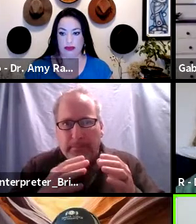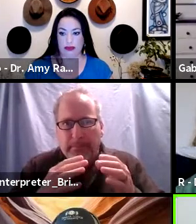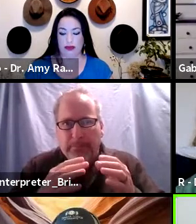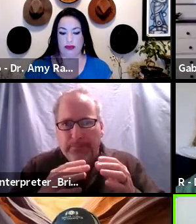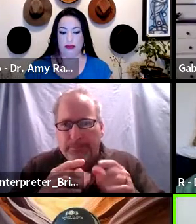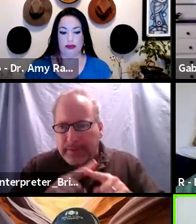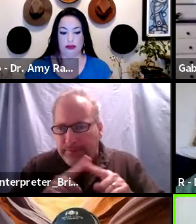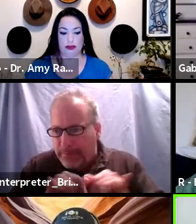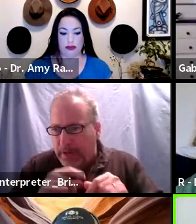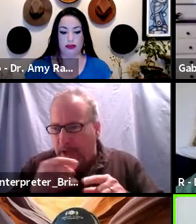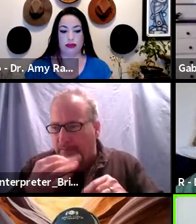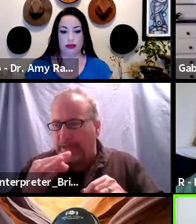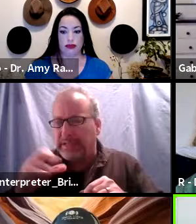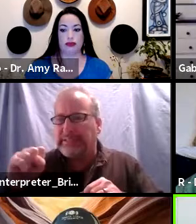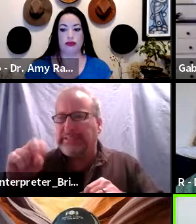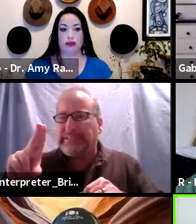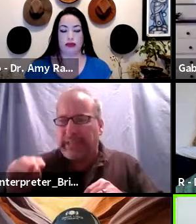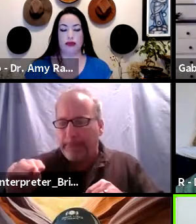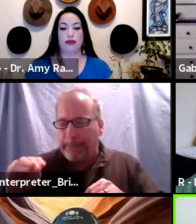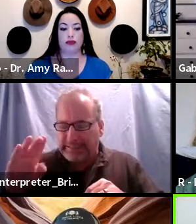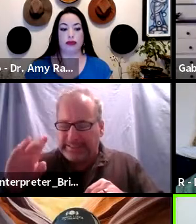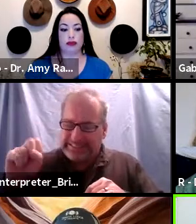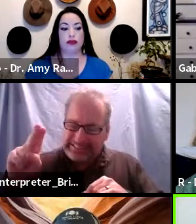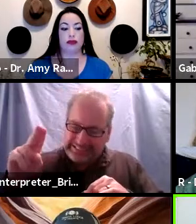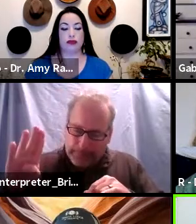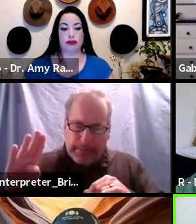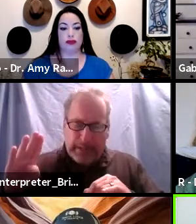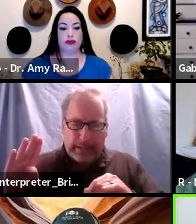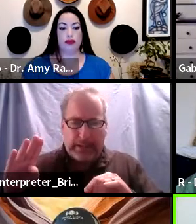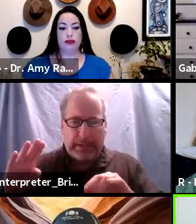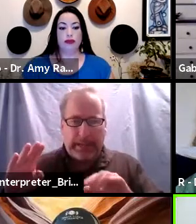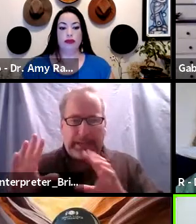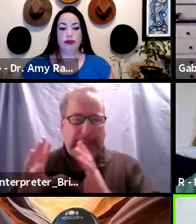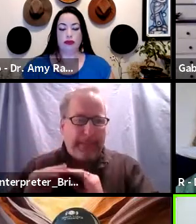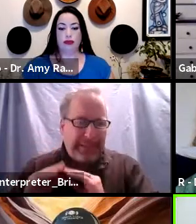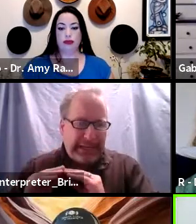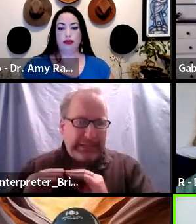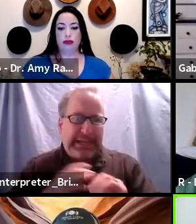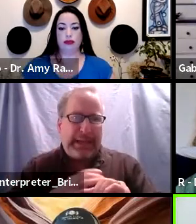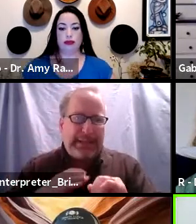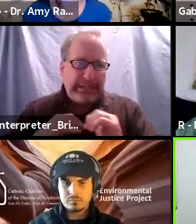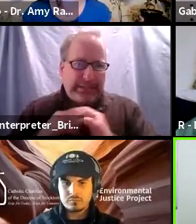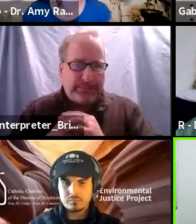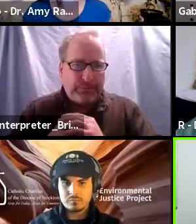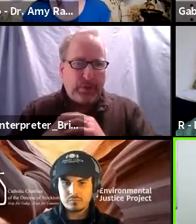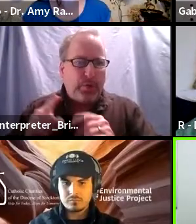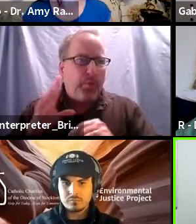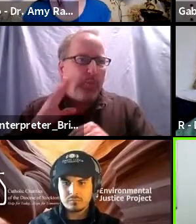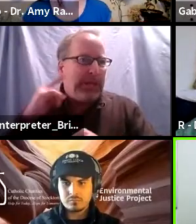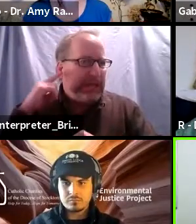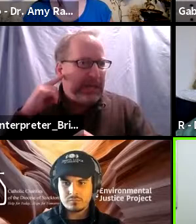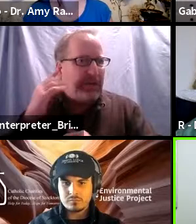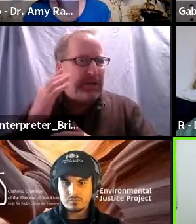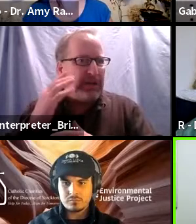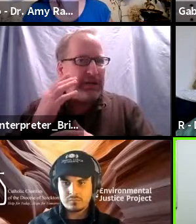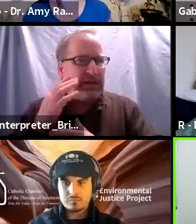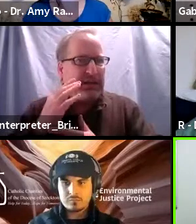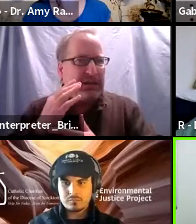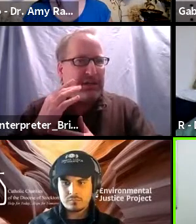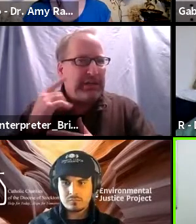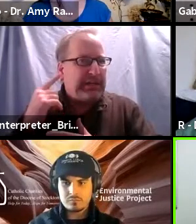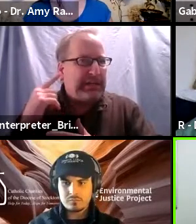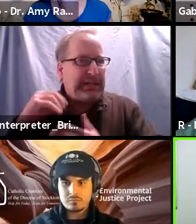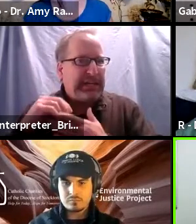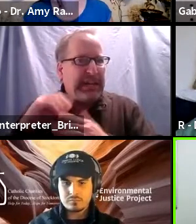proposed subcommittees. And so you probably saw from the agenda, but you'll definitely hear and see in the